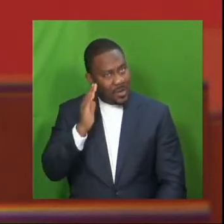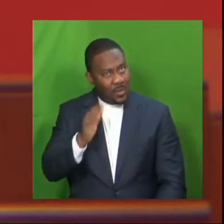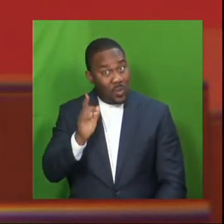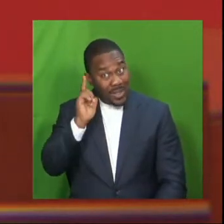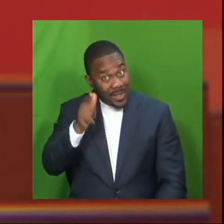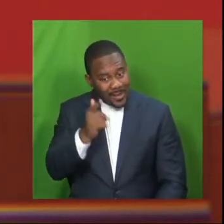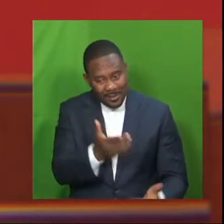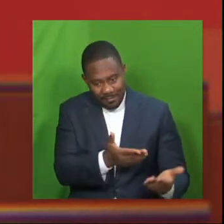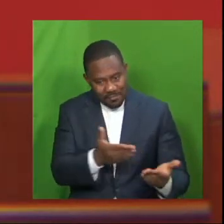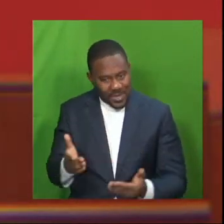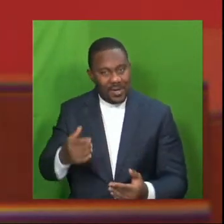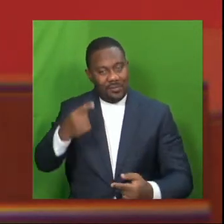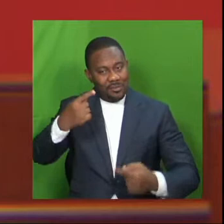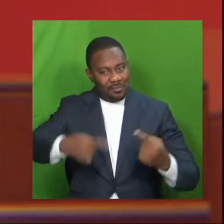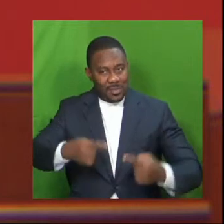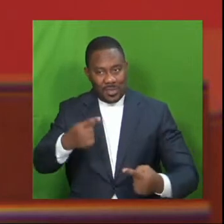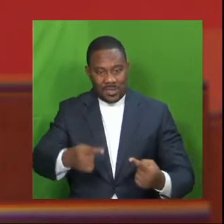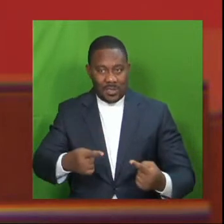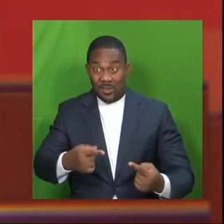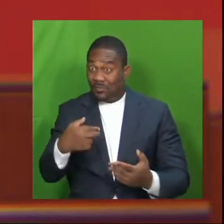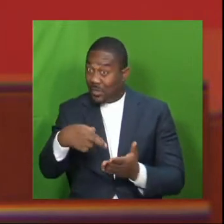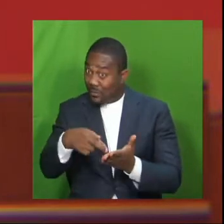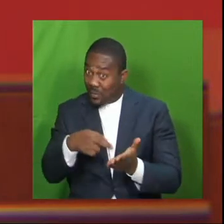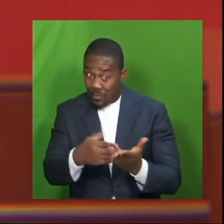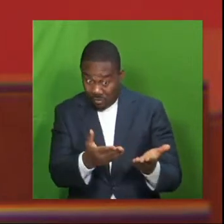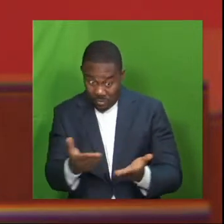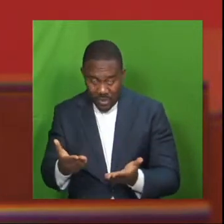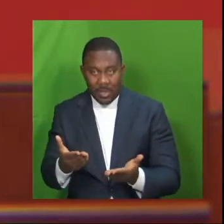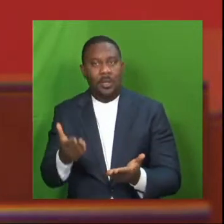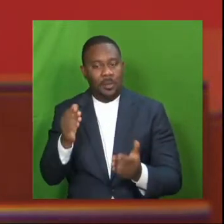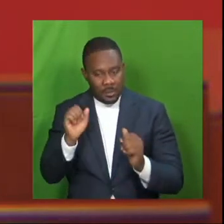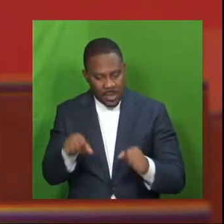later when the report comes to the House.